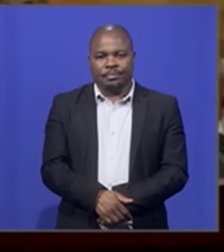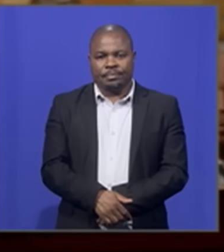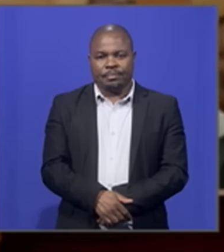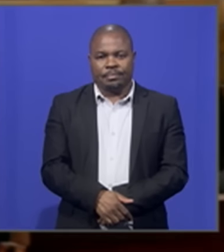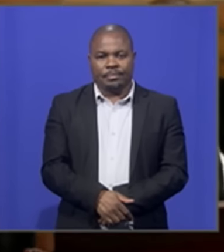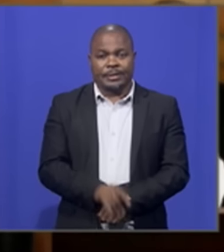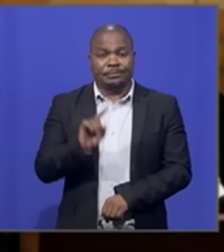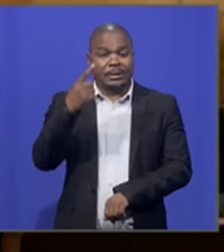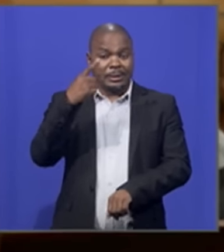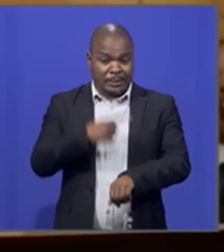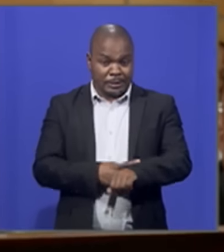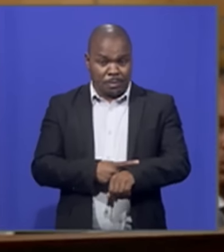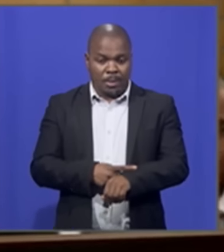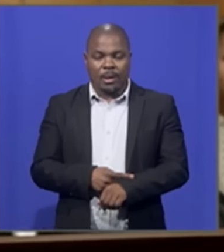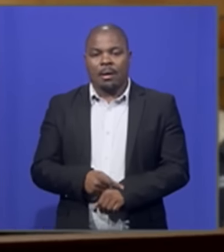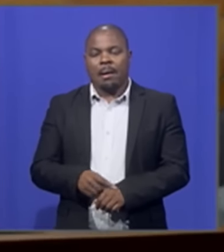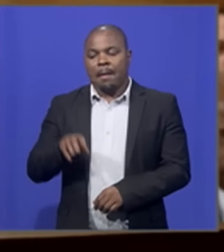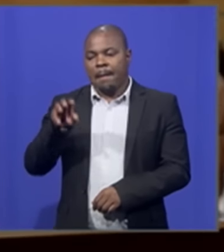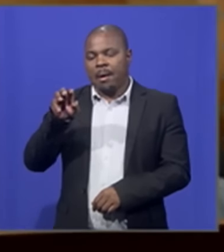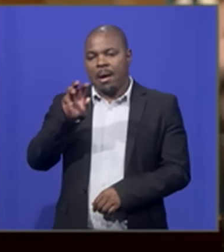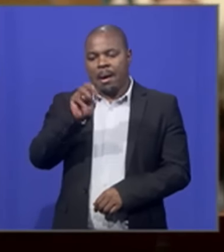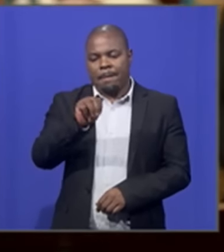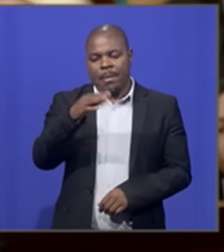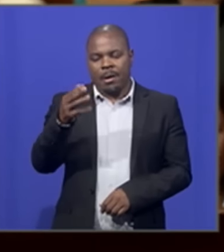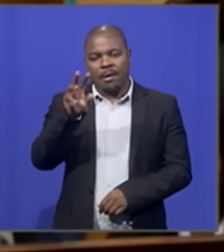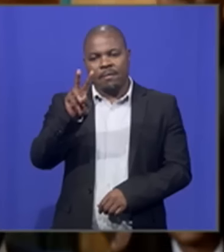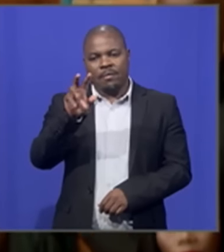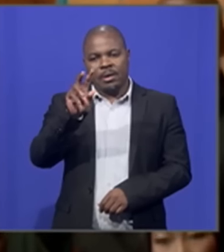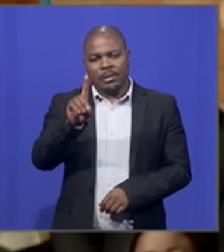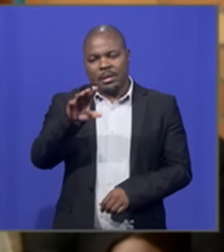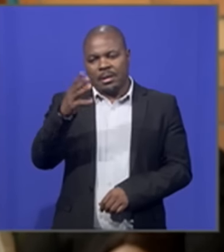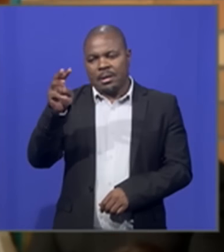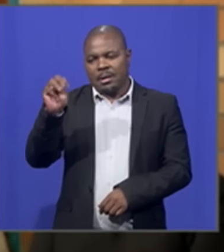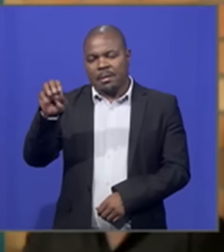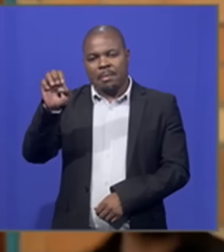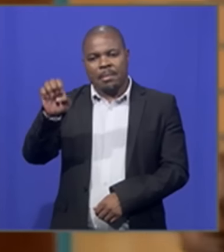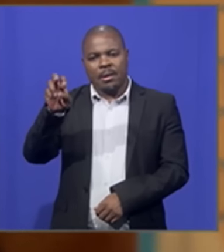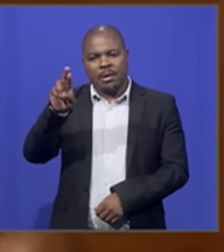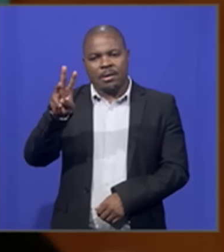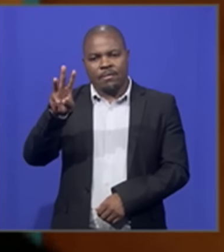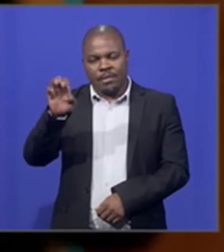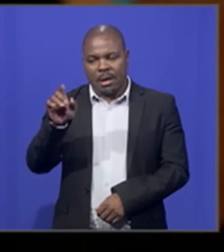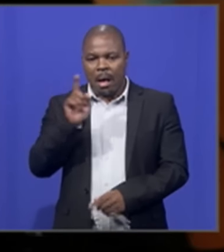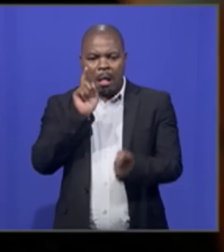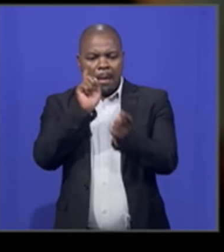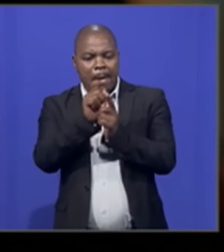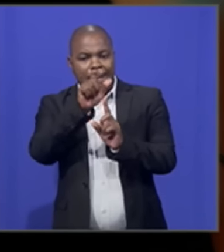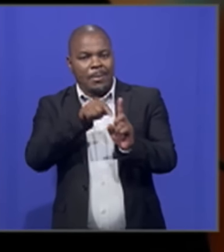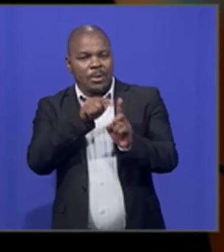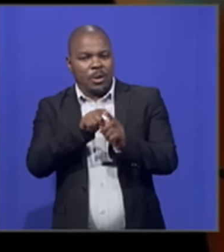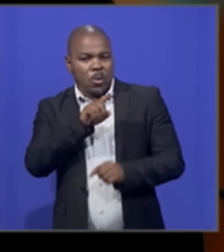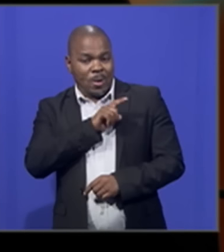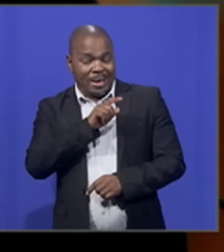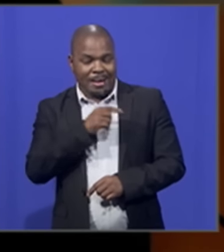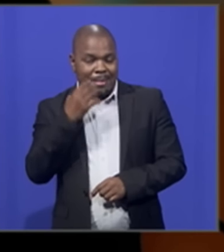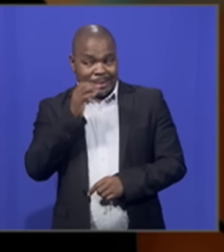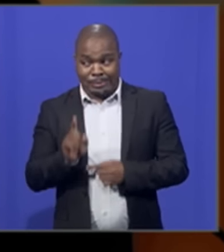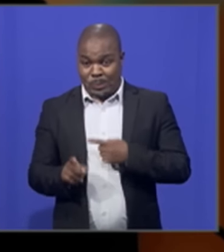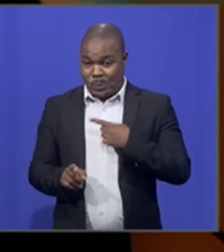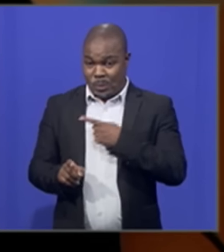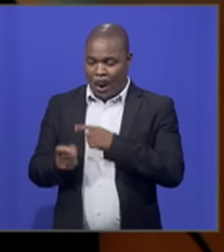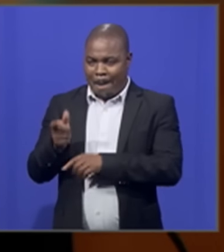Ke la mathomo ge lapa la bo Marius van der Merwe le kopana le monna yo o latofatšago a ile a goga sethunya seo se bolailego Marius van der